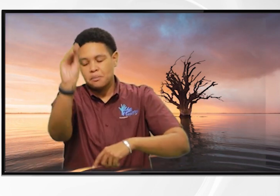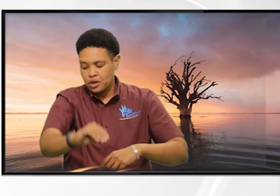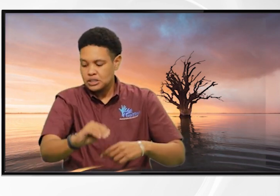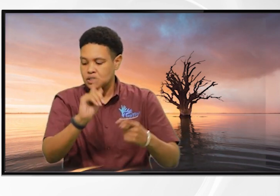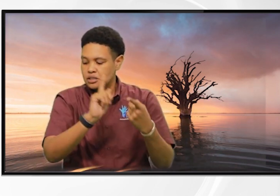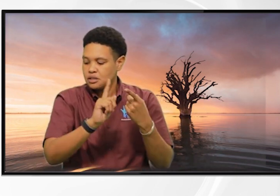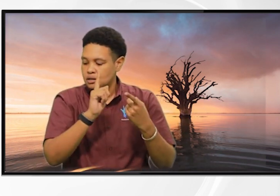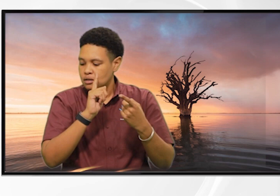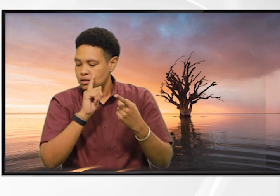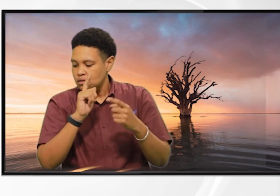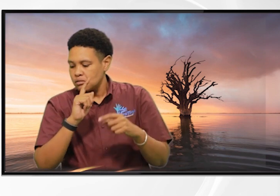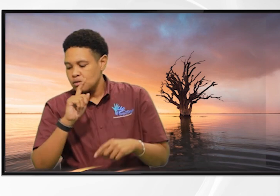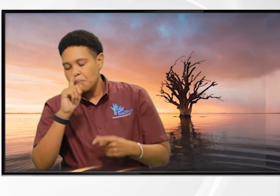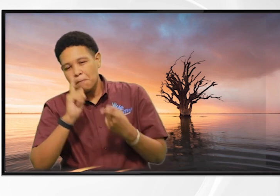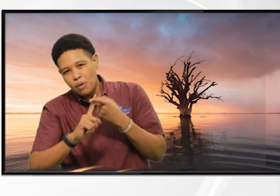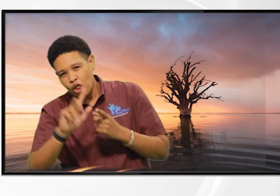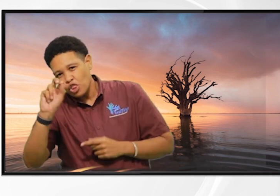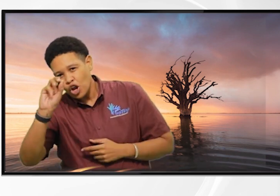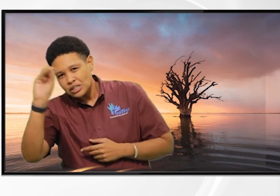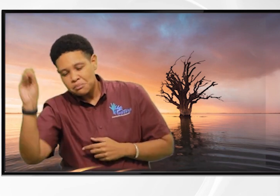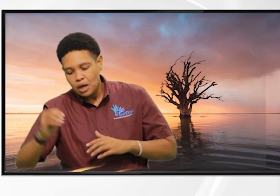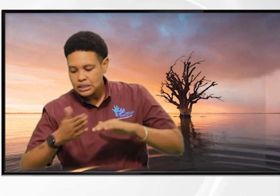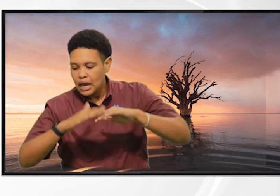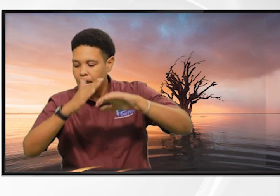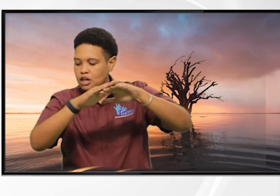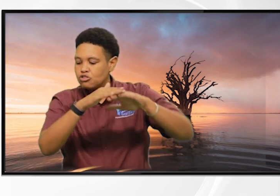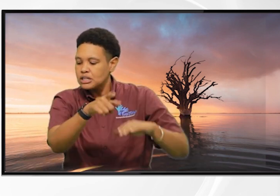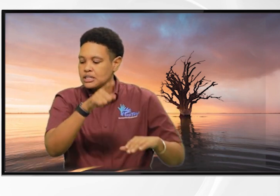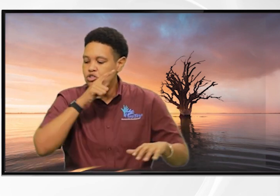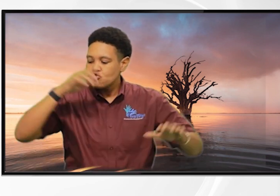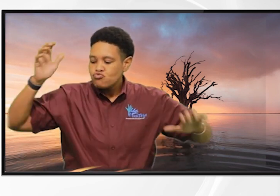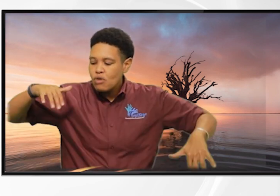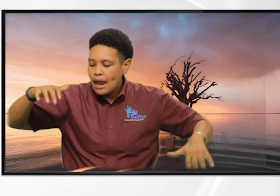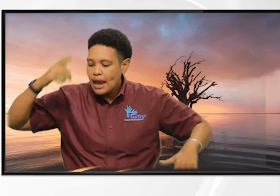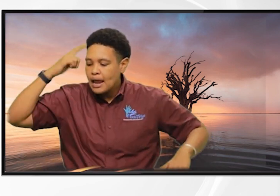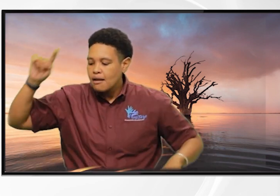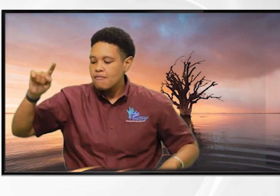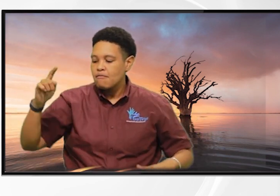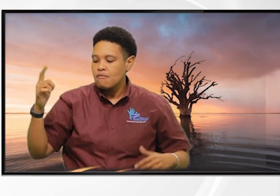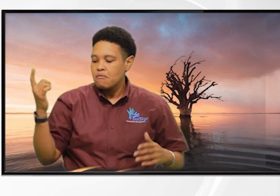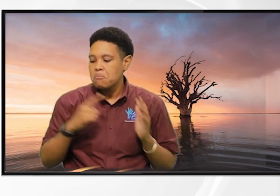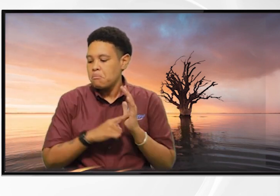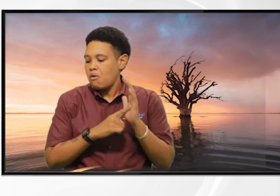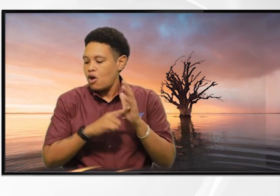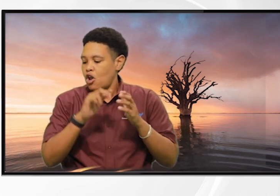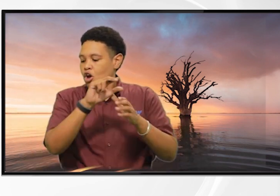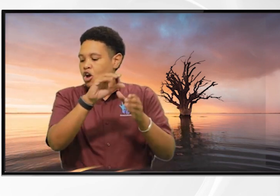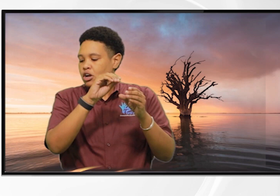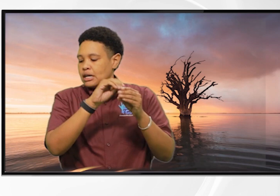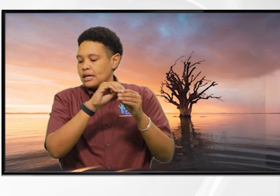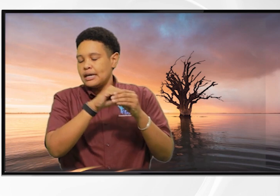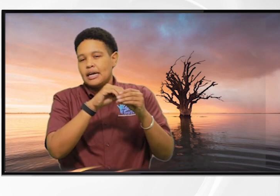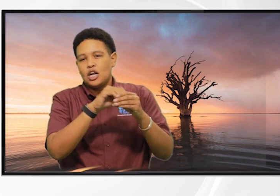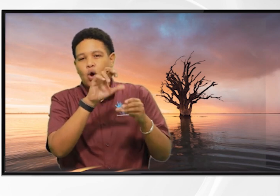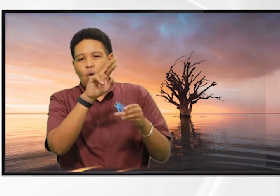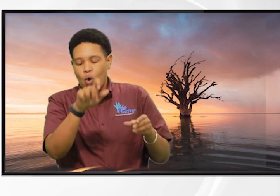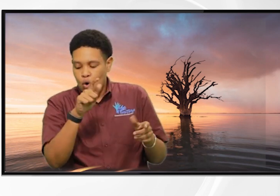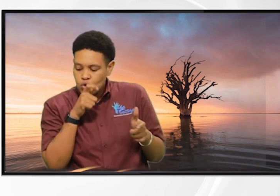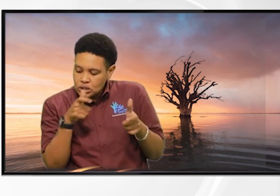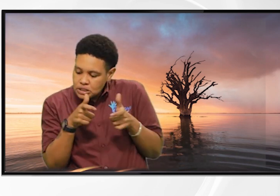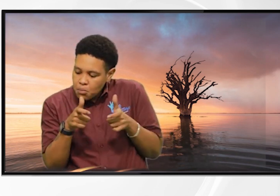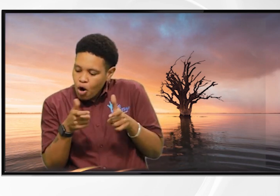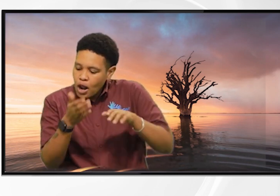+20% to +30% increase in rainfall rates for the model hurricanes inner core.